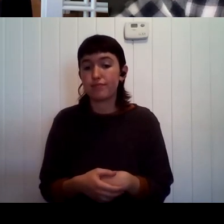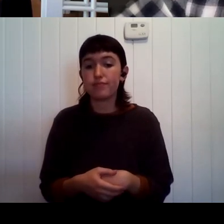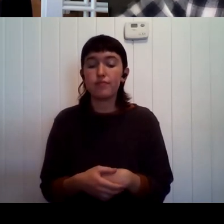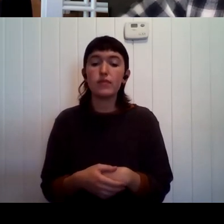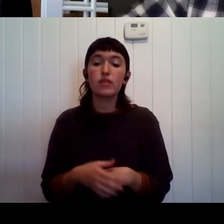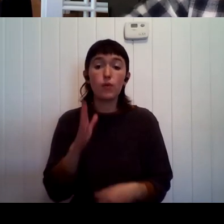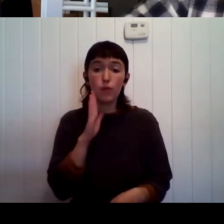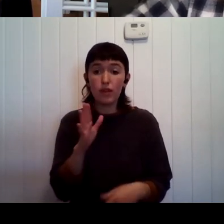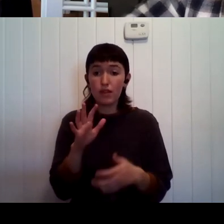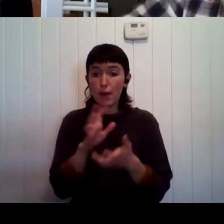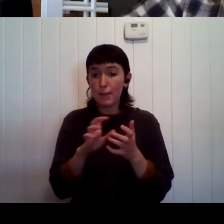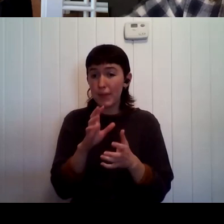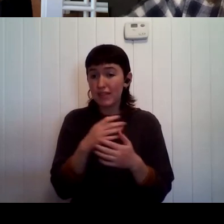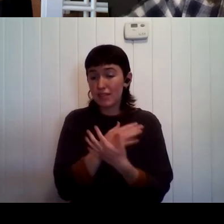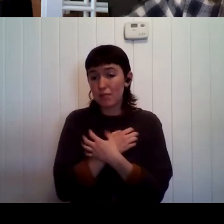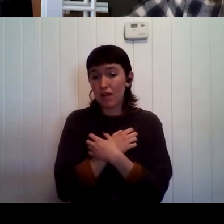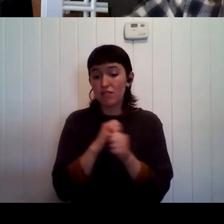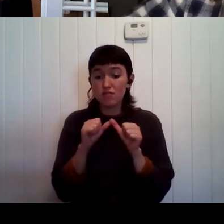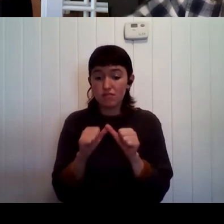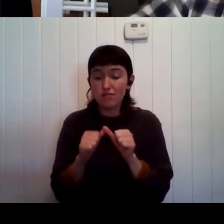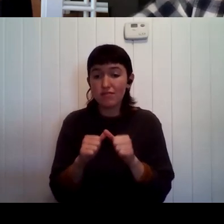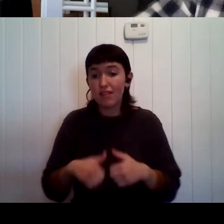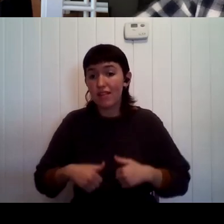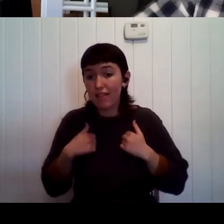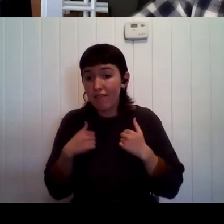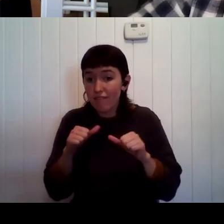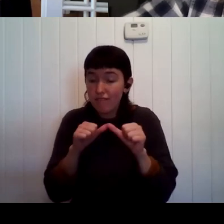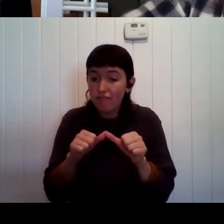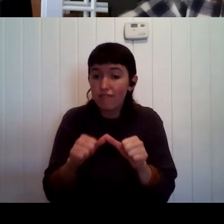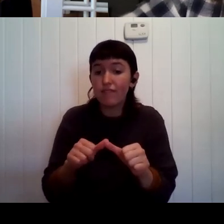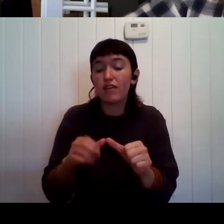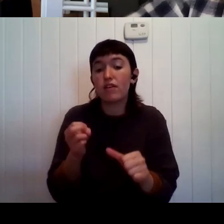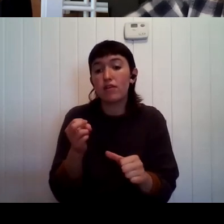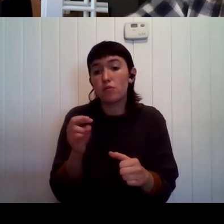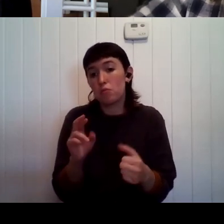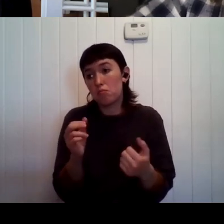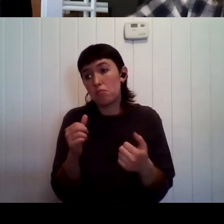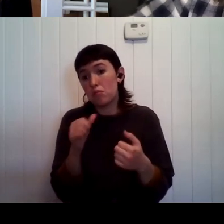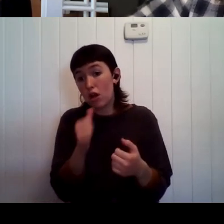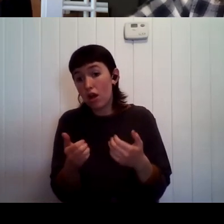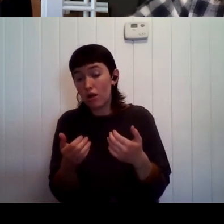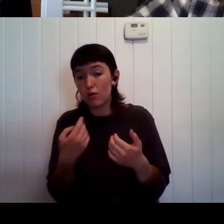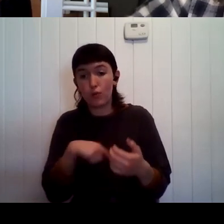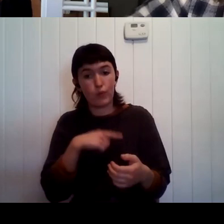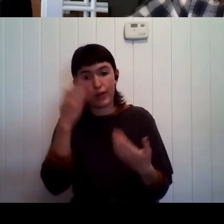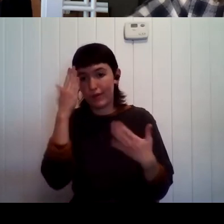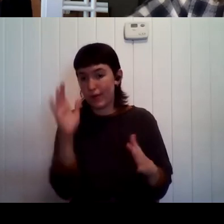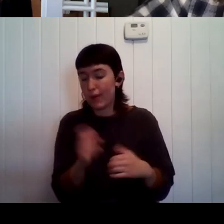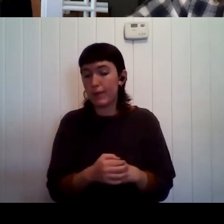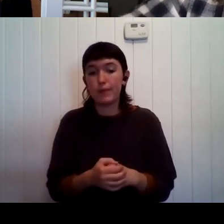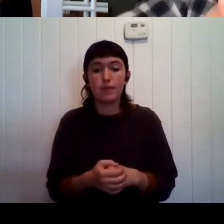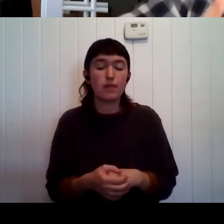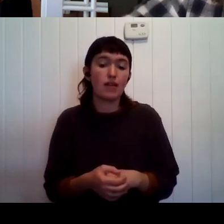not? We don't know yet. It's sort of up in the air. And a lot of times animals are really surprising us when we kind